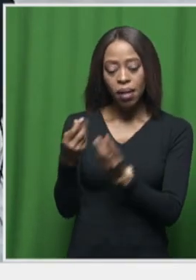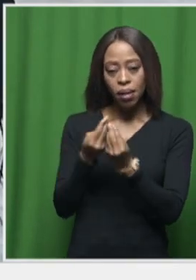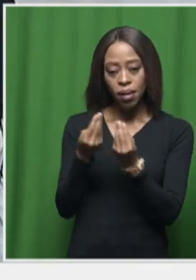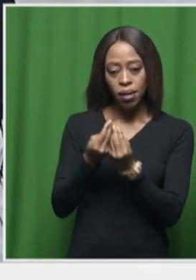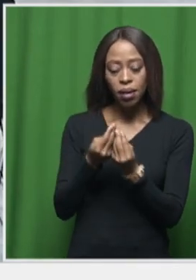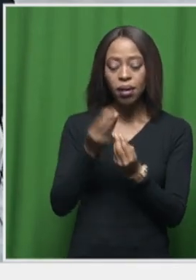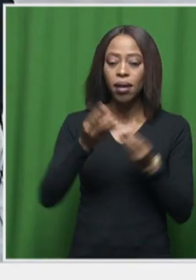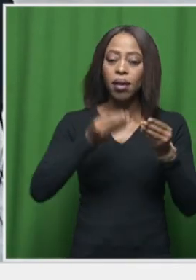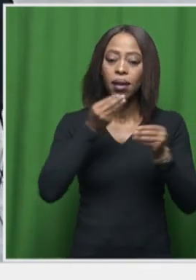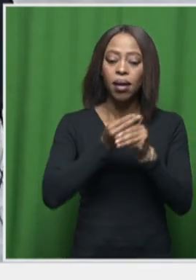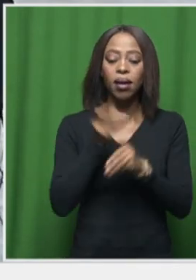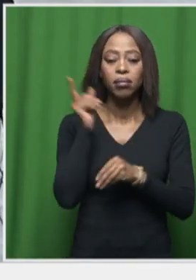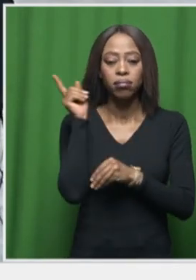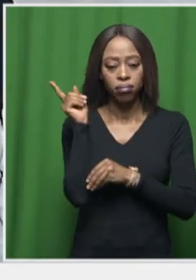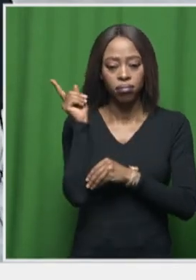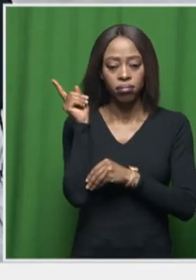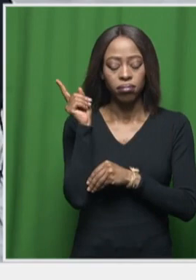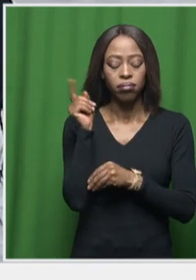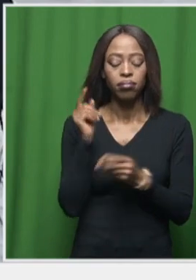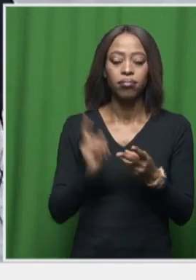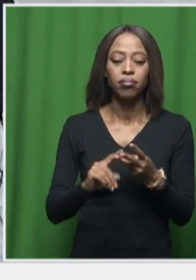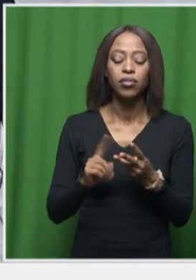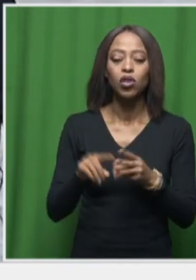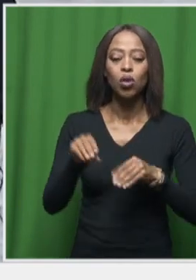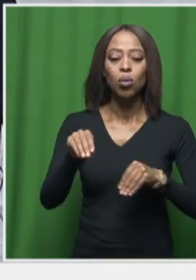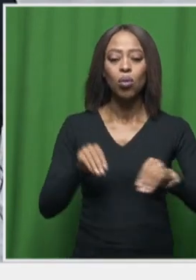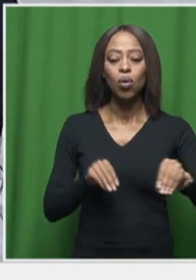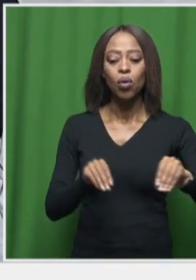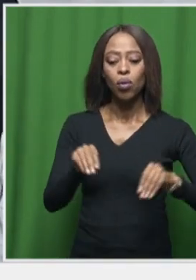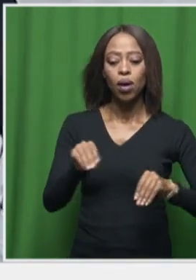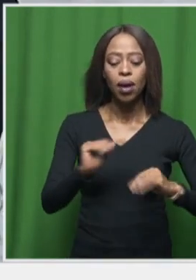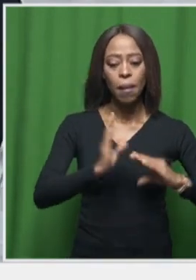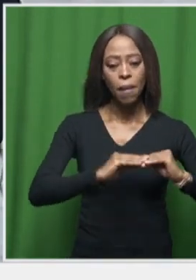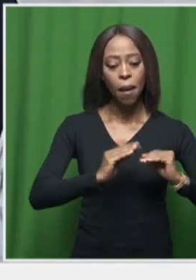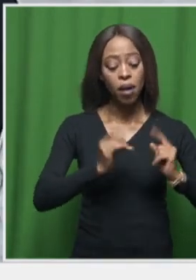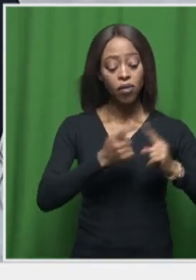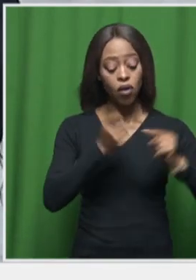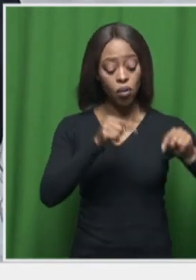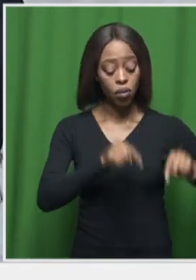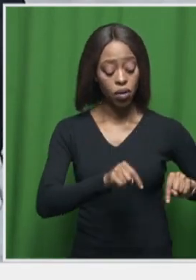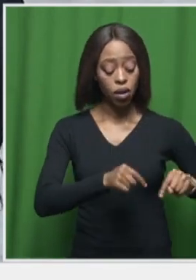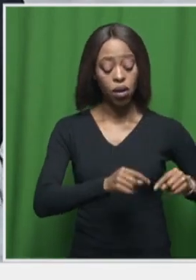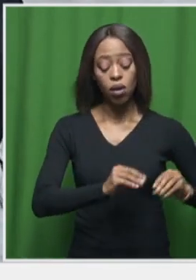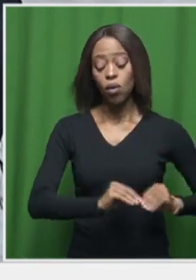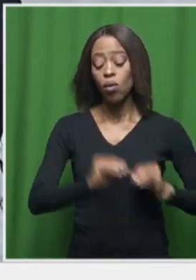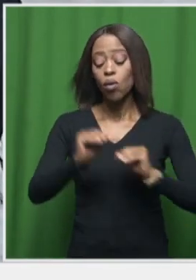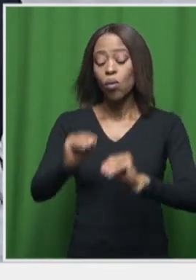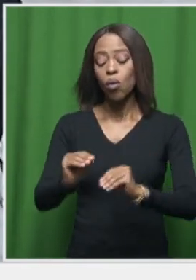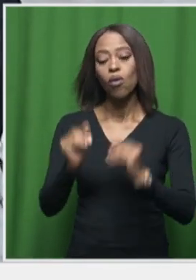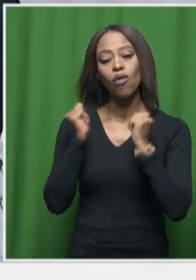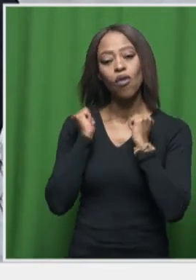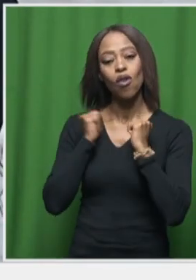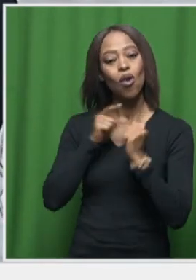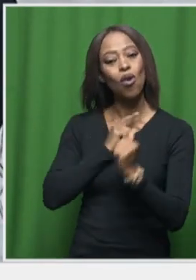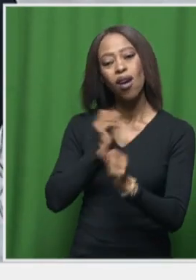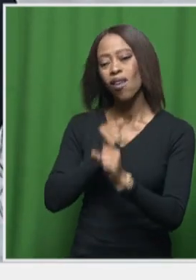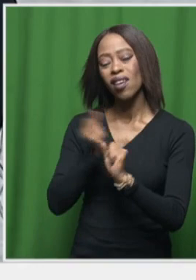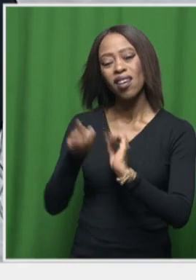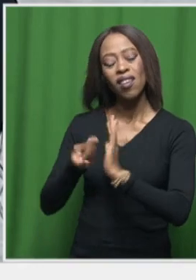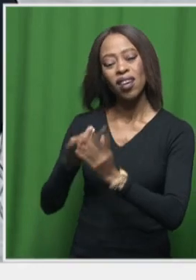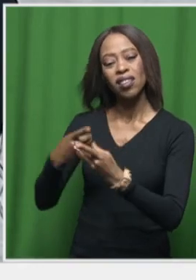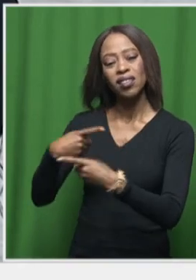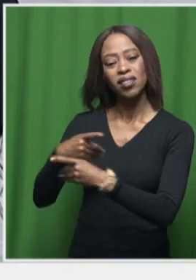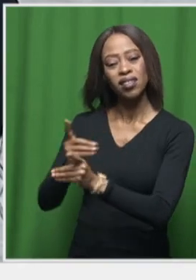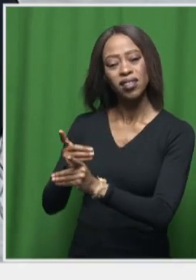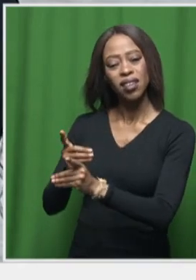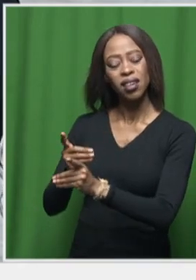installed here. The movement of members, obviously, from here to the hall. The hall was never designed for